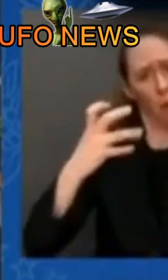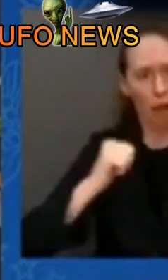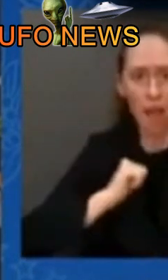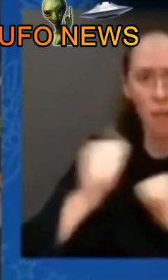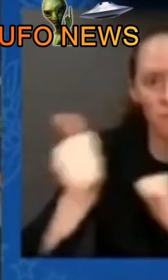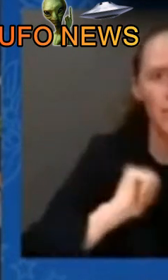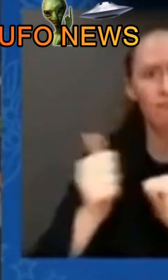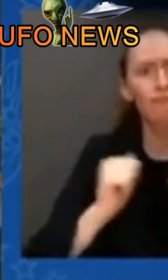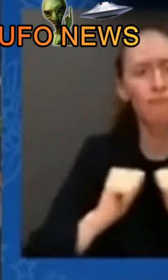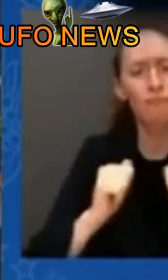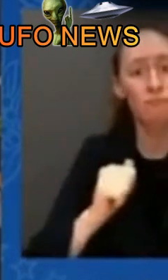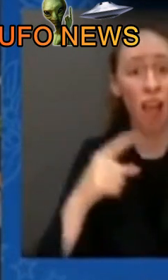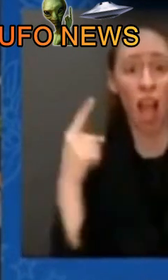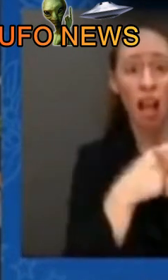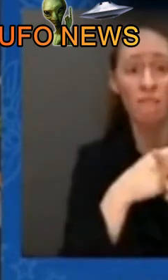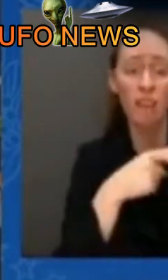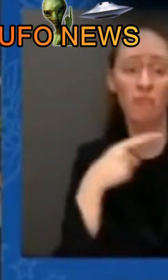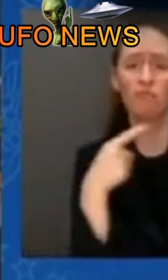But